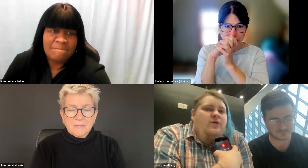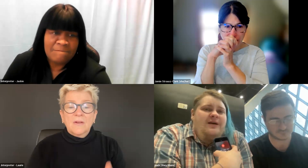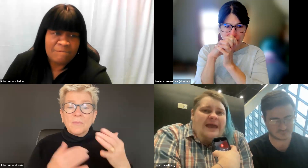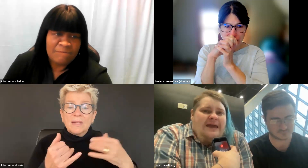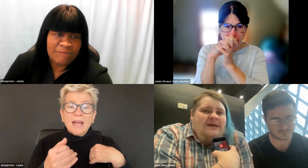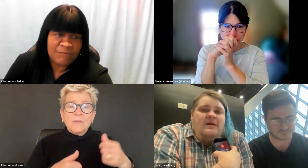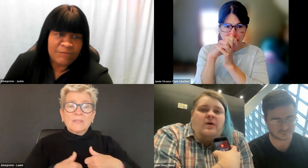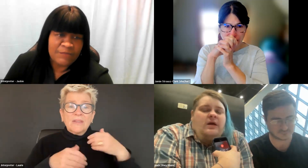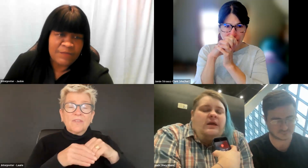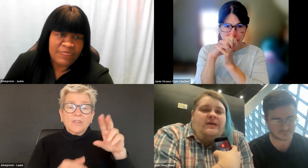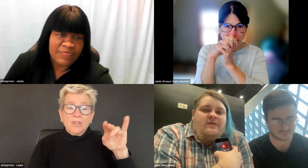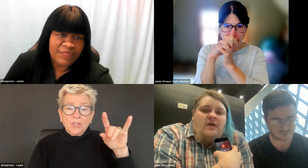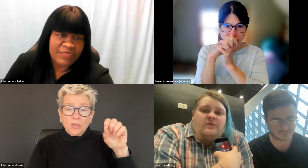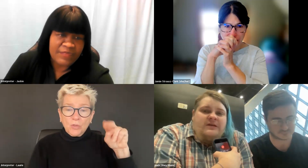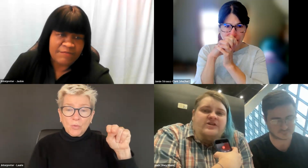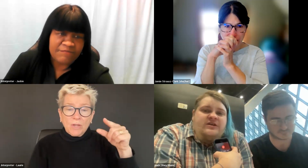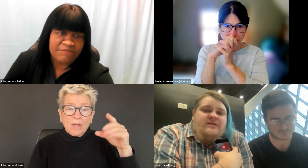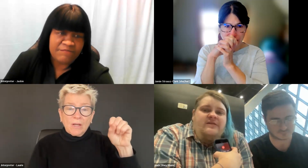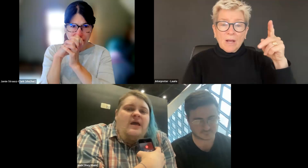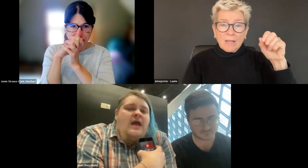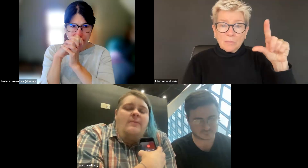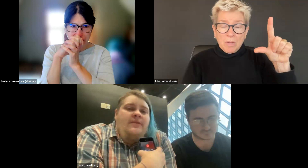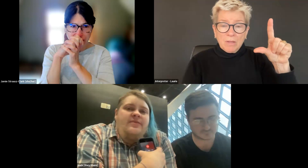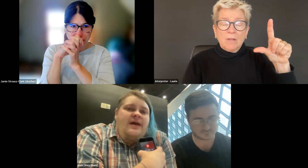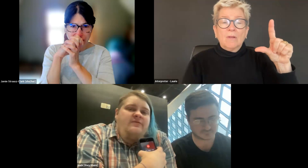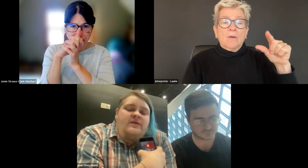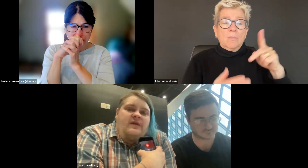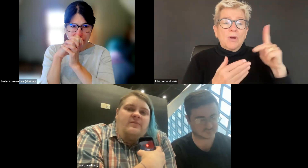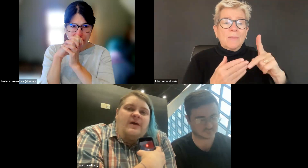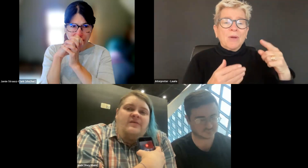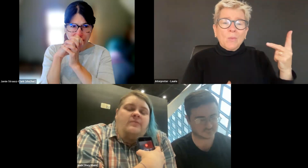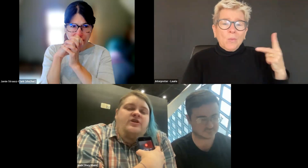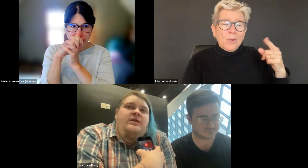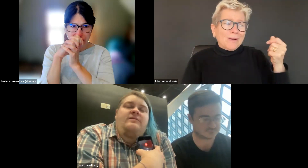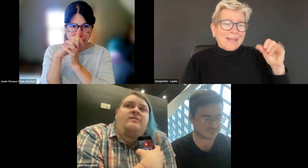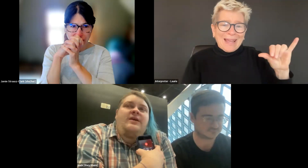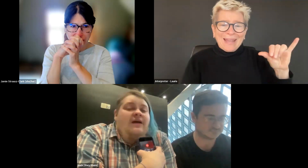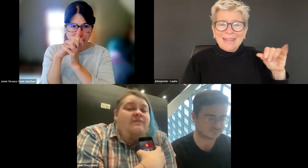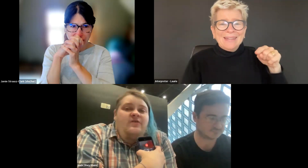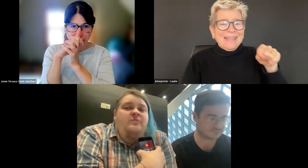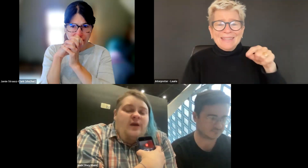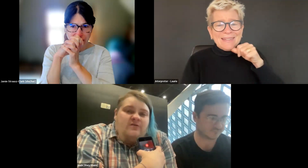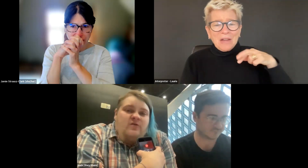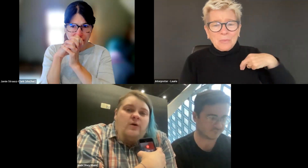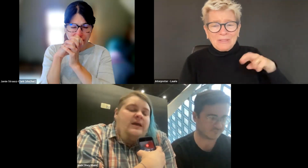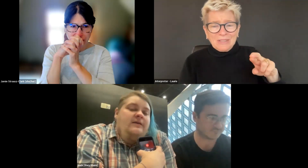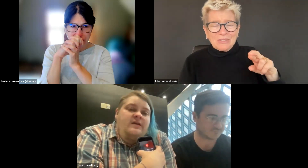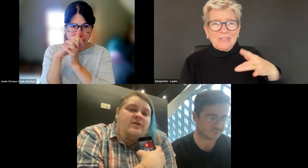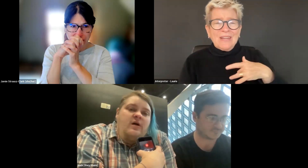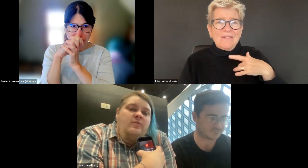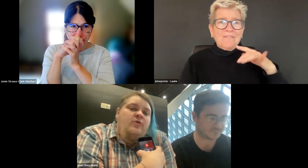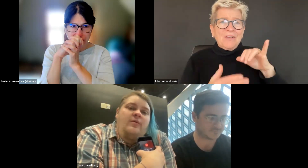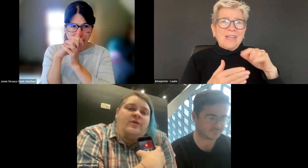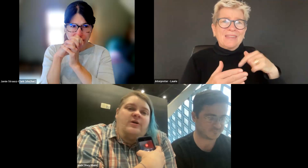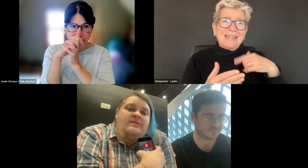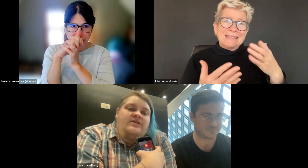Program and like, we're gay. He's not religious, but that feels like the best option. And to me, that feels predatory.